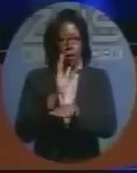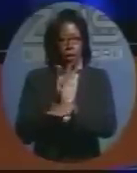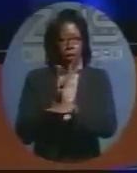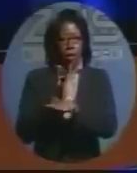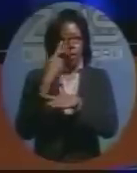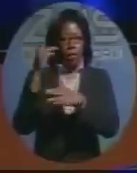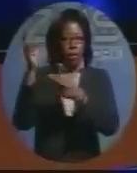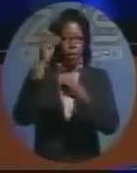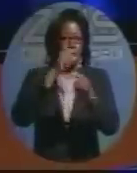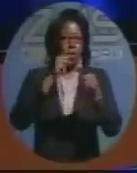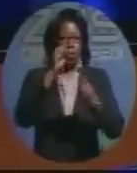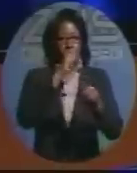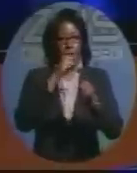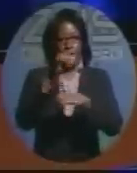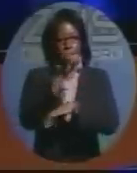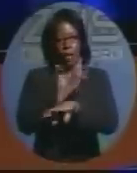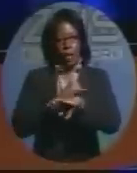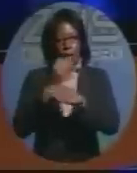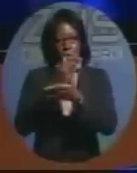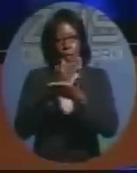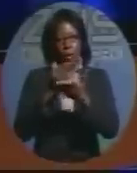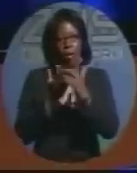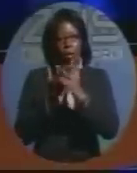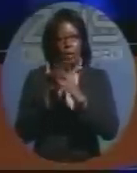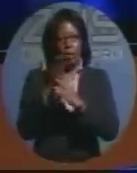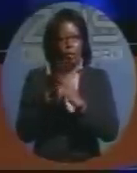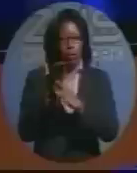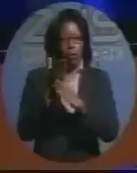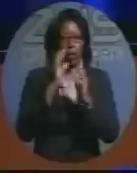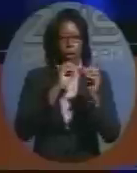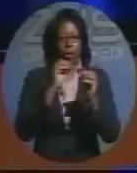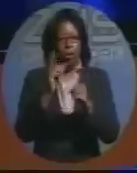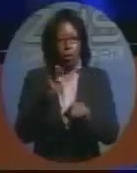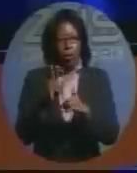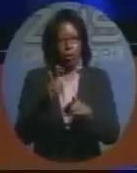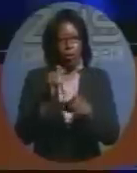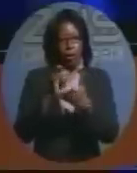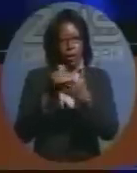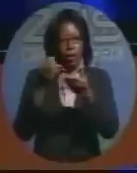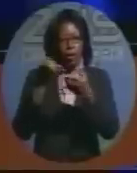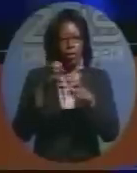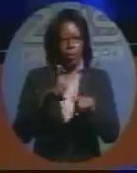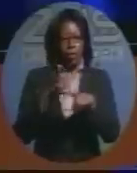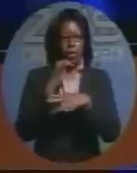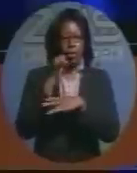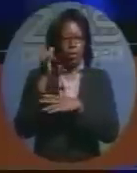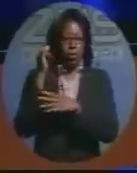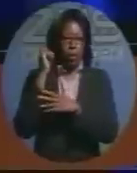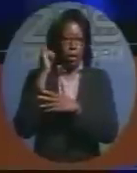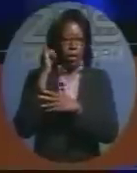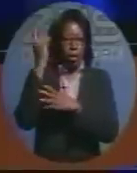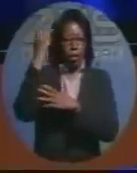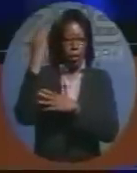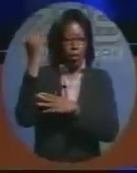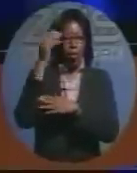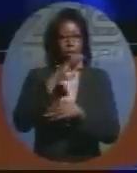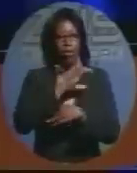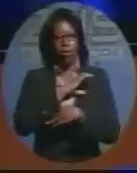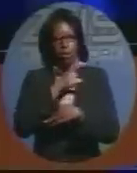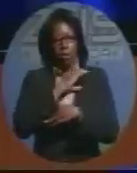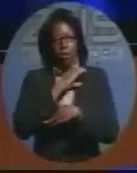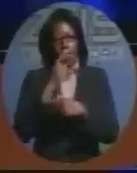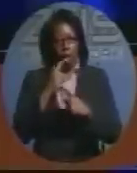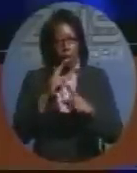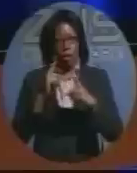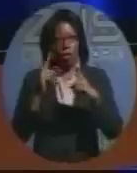for storm-ravaged islands will come in part through an exigency order which came into effect yesterday. Prime Minister Christie announced the